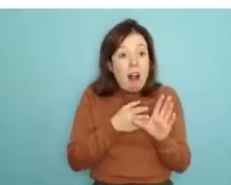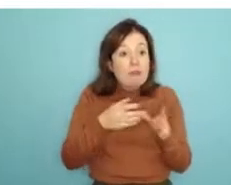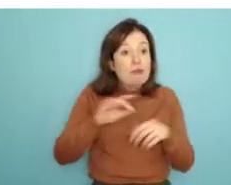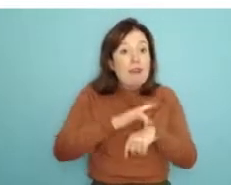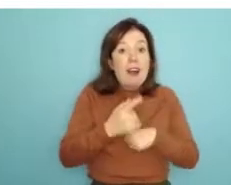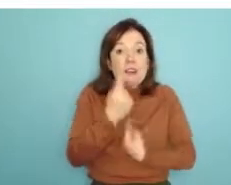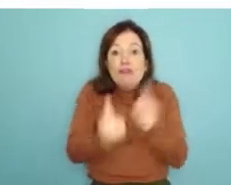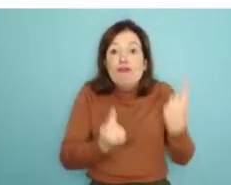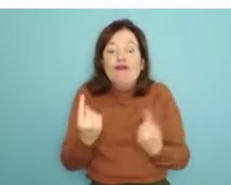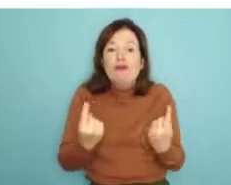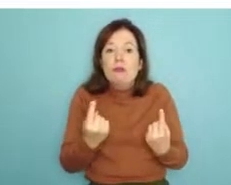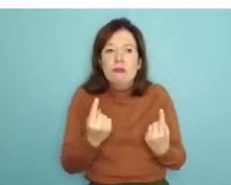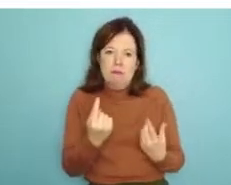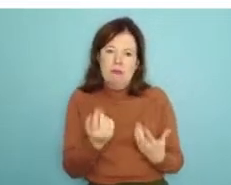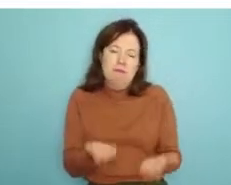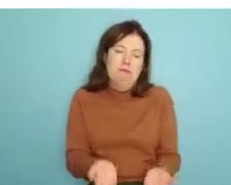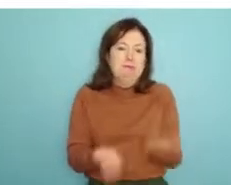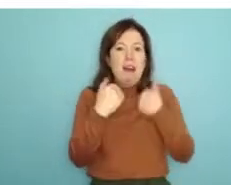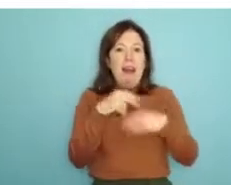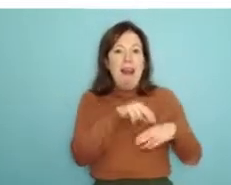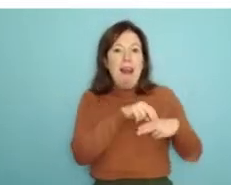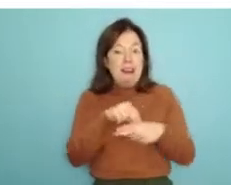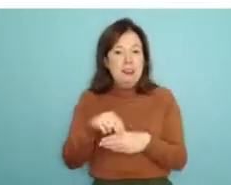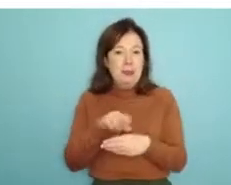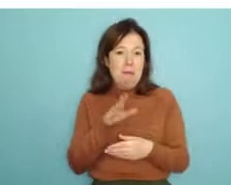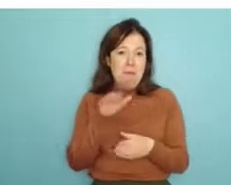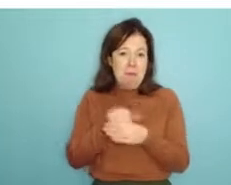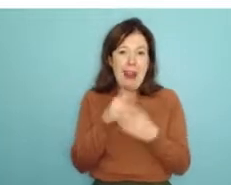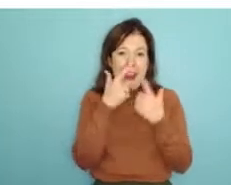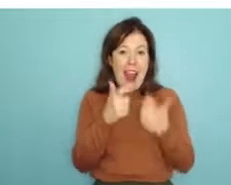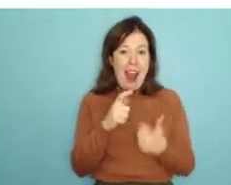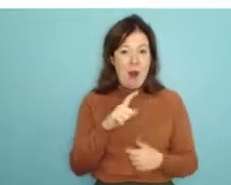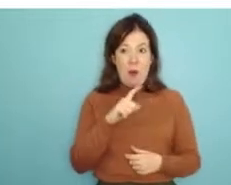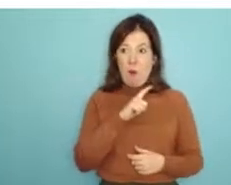involved, as I really believe we have a lot to offer to the healthcare systems that we work in.